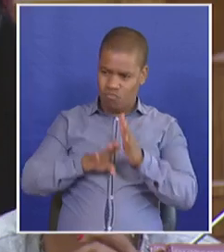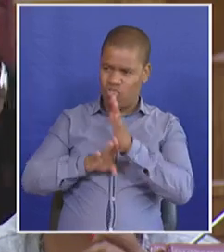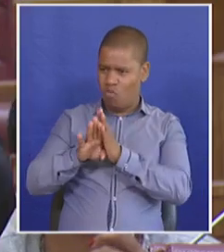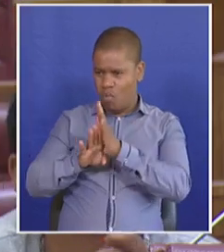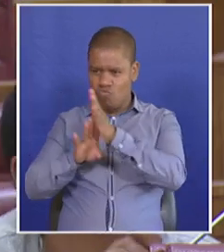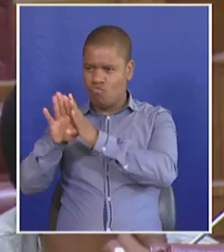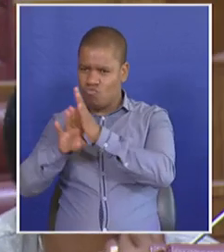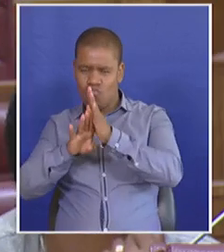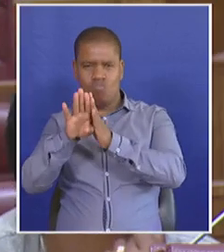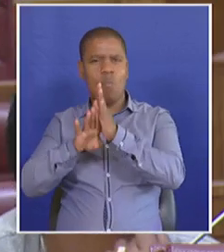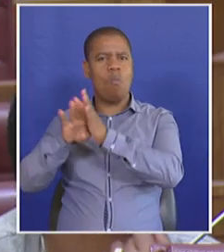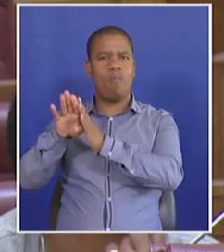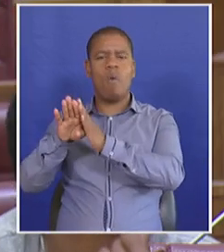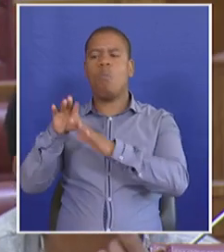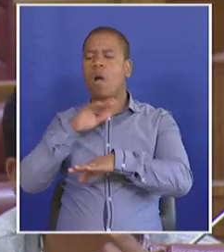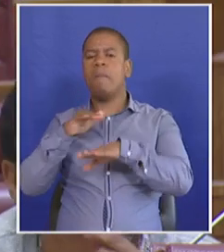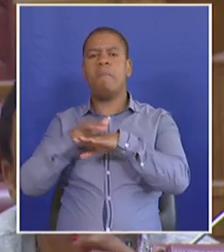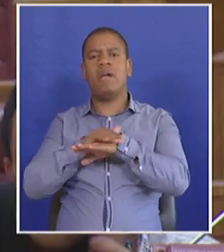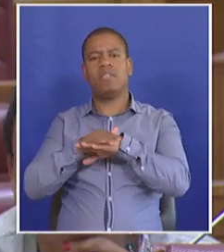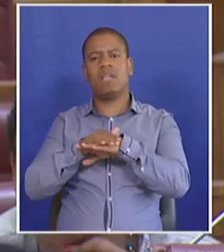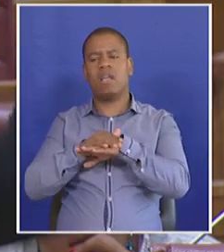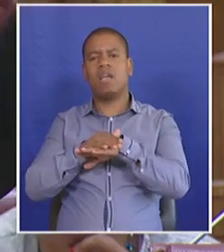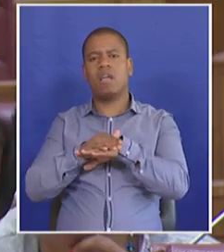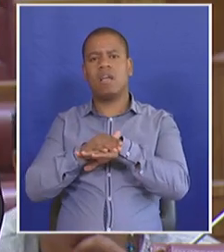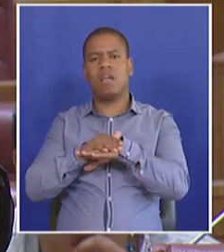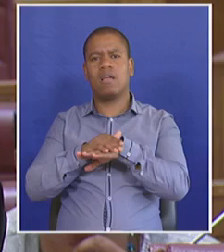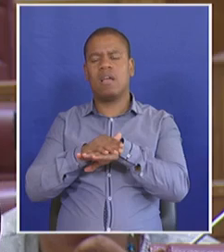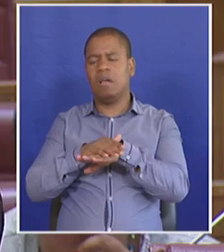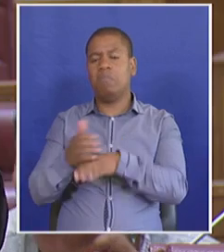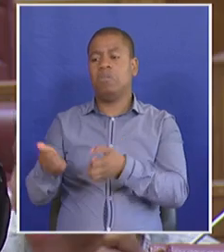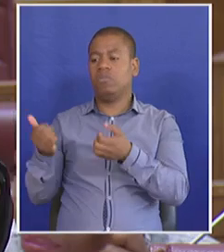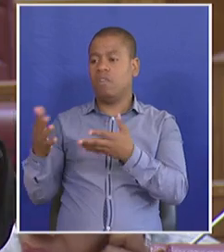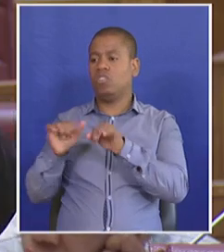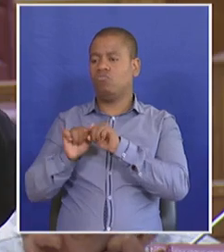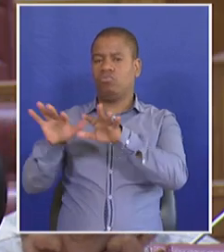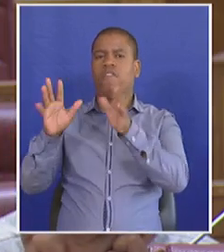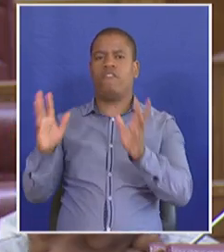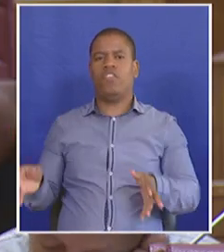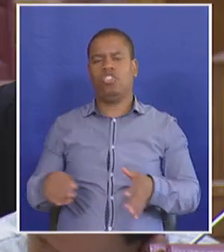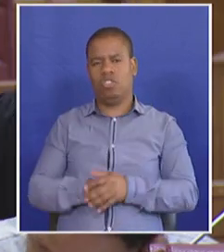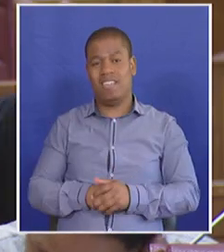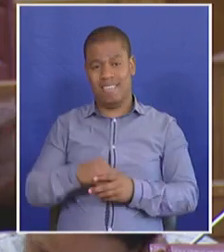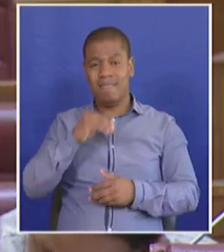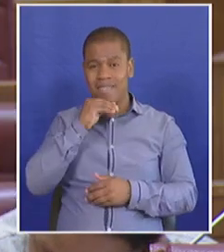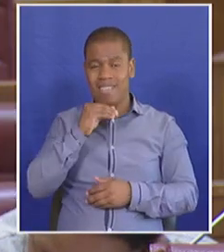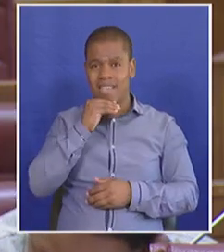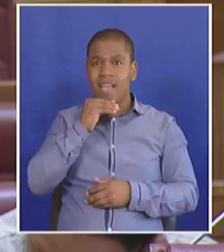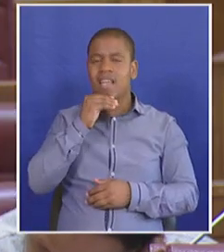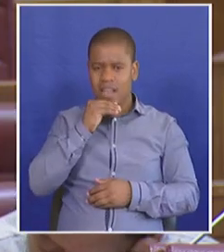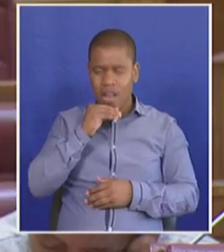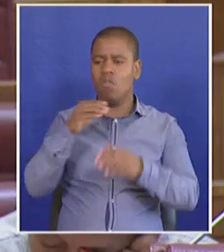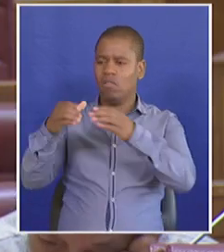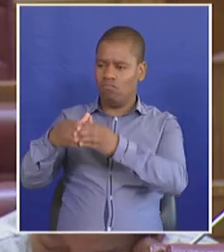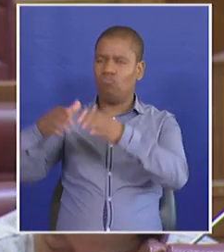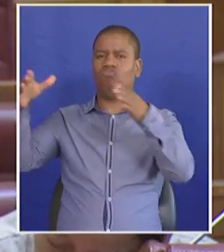other basic infrastructural development issues that have been injected into the area, and therefore an exponential sort